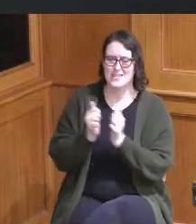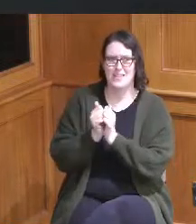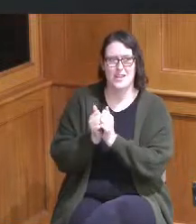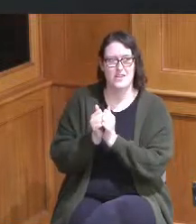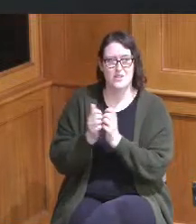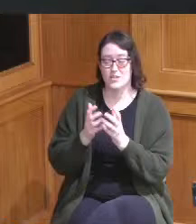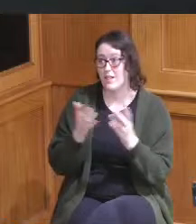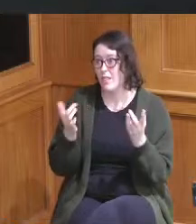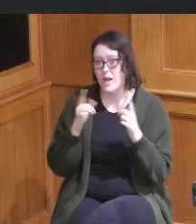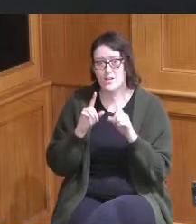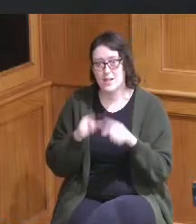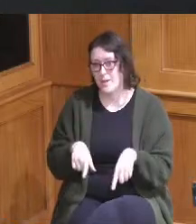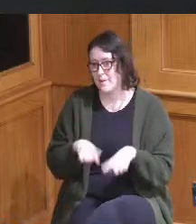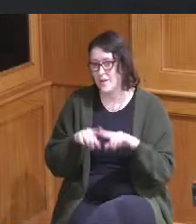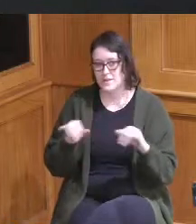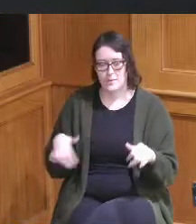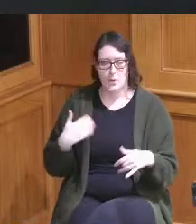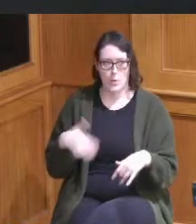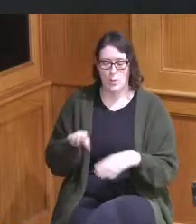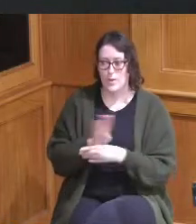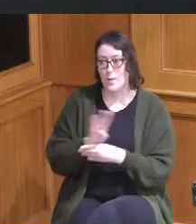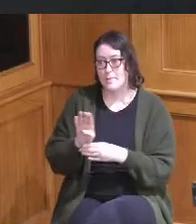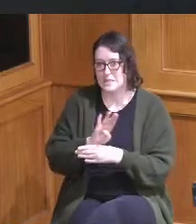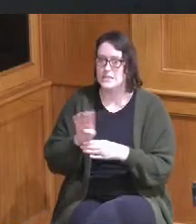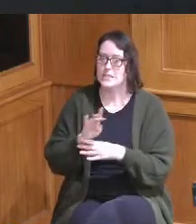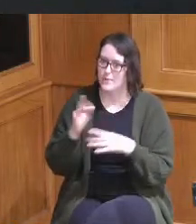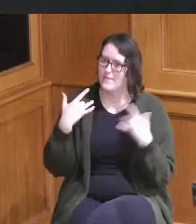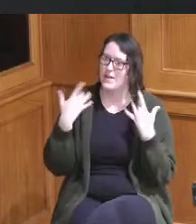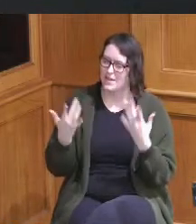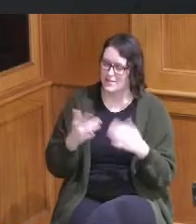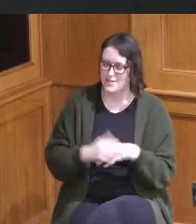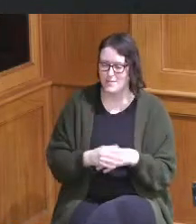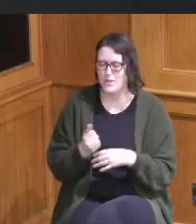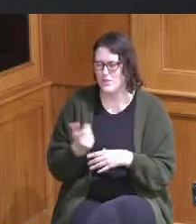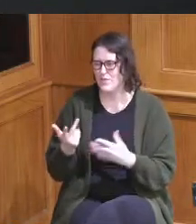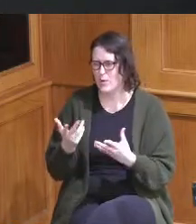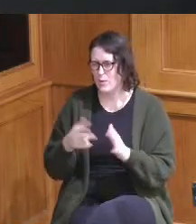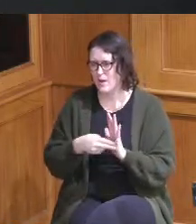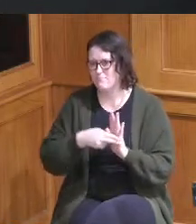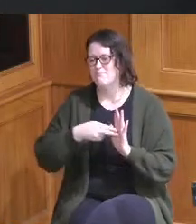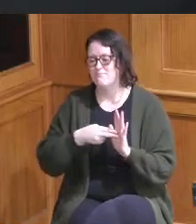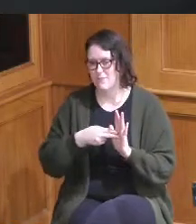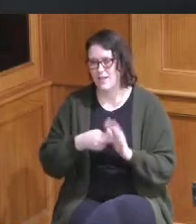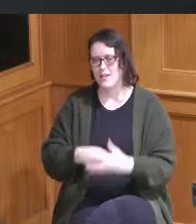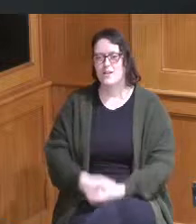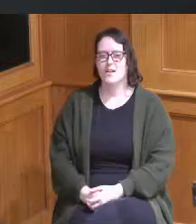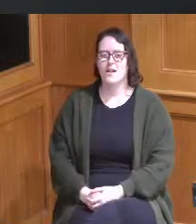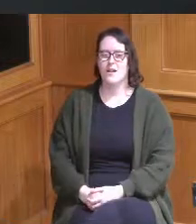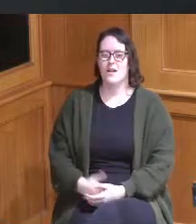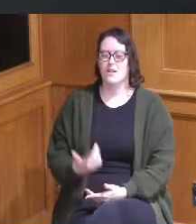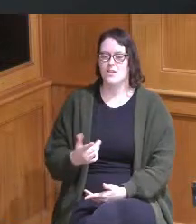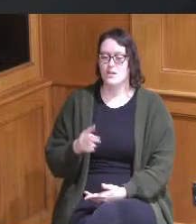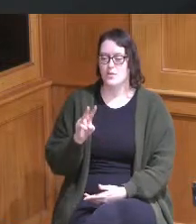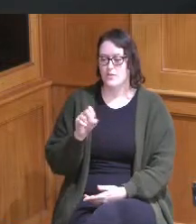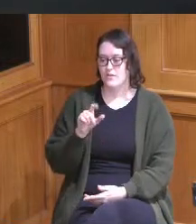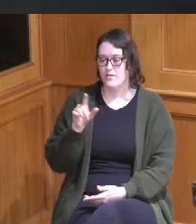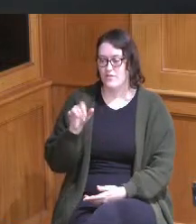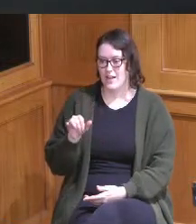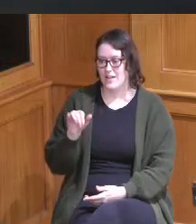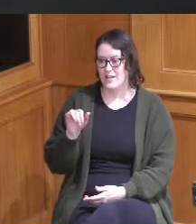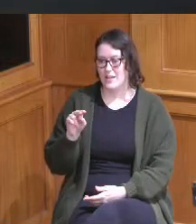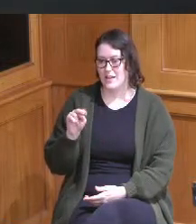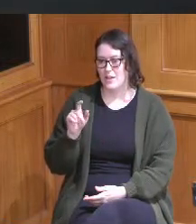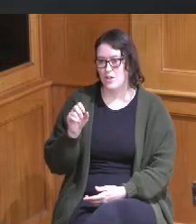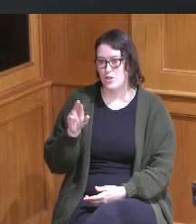going on right now. We're so busy with events. But a couple I just wanted to highlight. There was, the Valley Interfaith had the